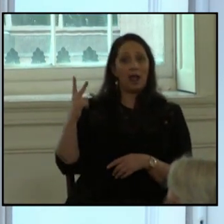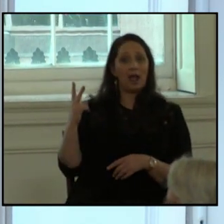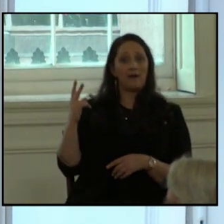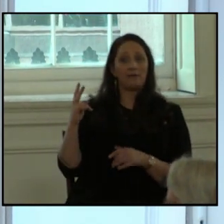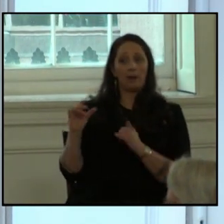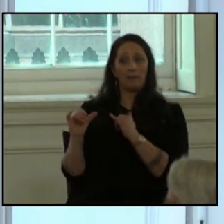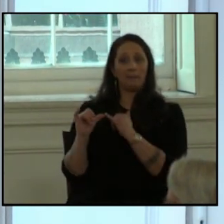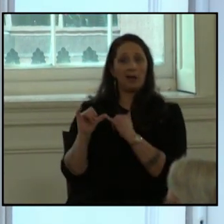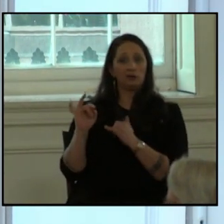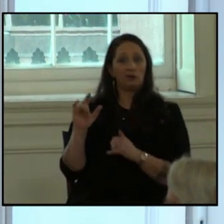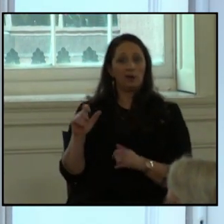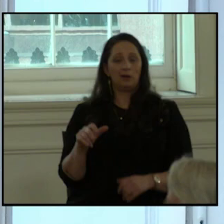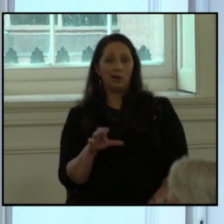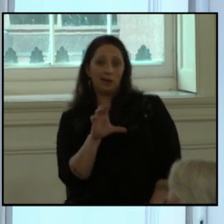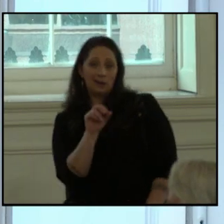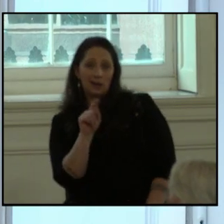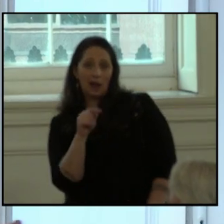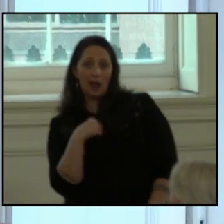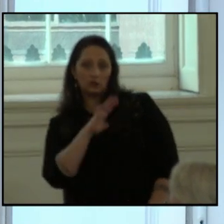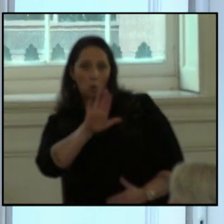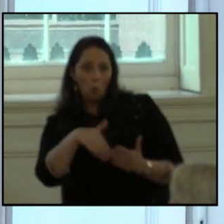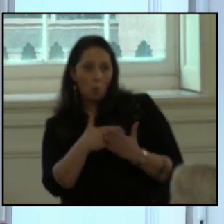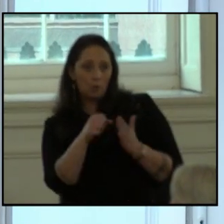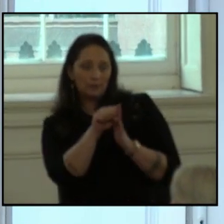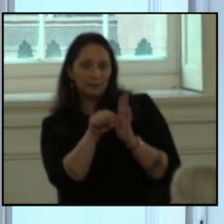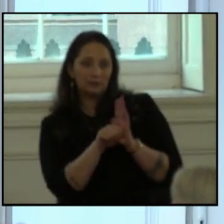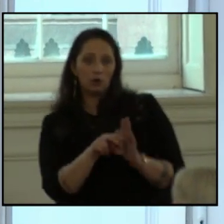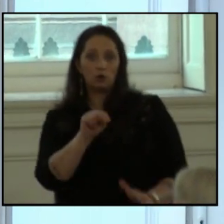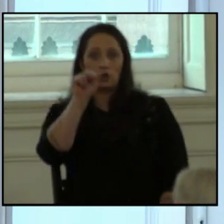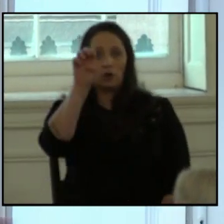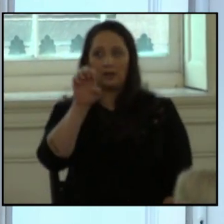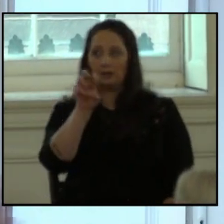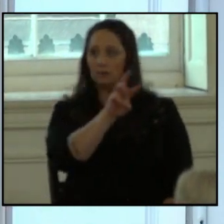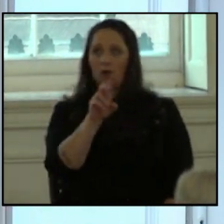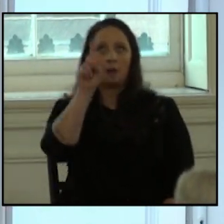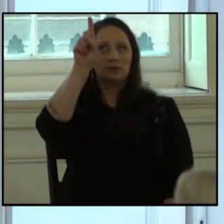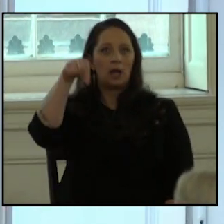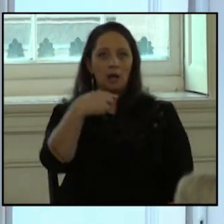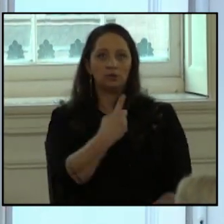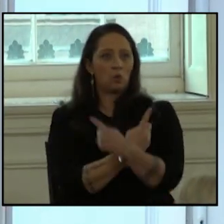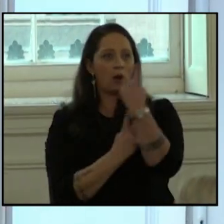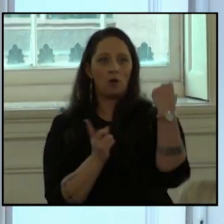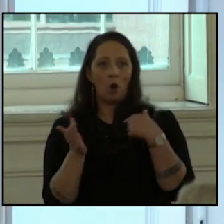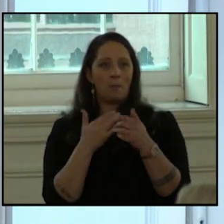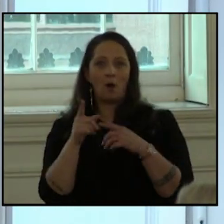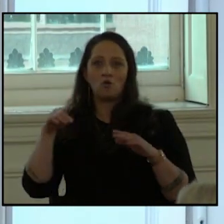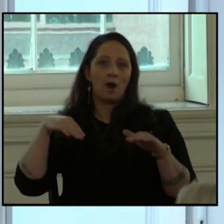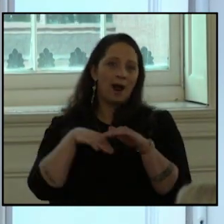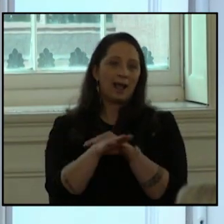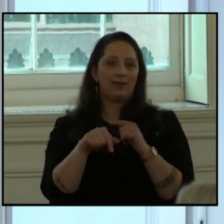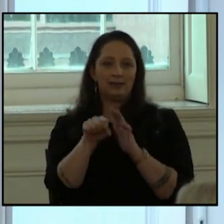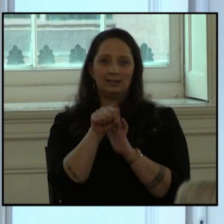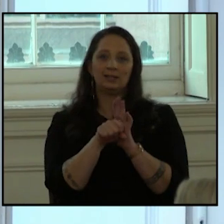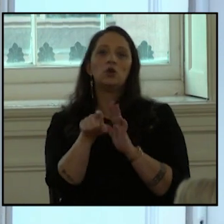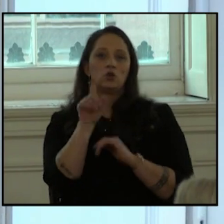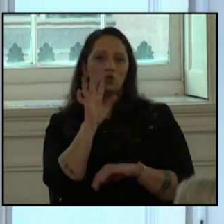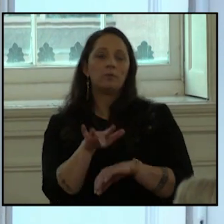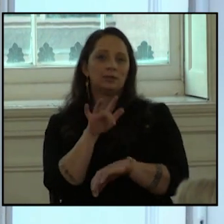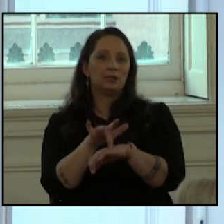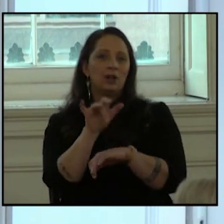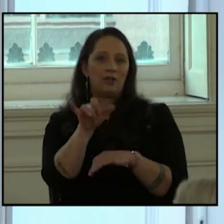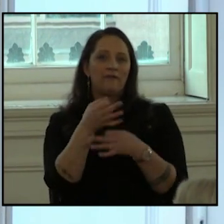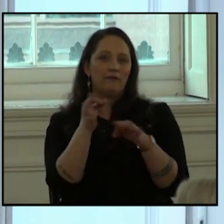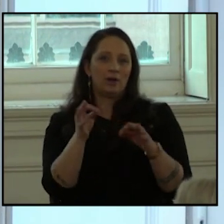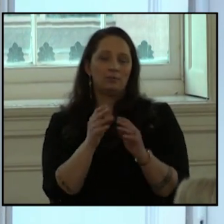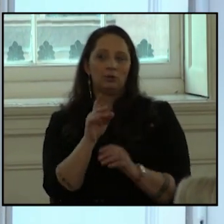trail. Connecticut has the entire state. Northeast, west, south, upside down, wherever you come in, you will be on that Connecticut Freedom